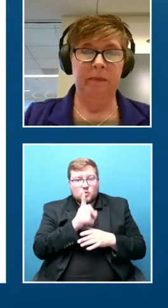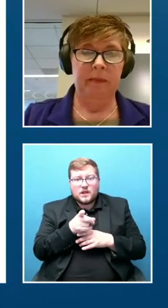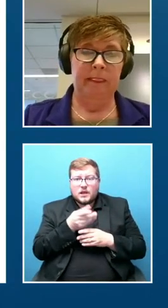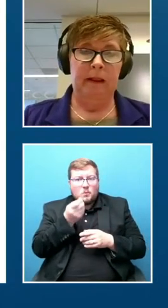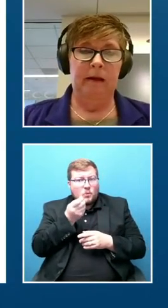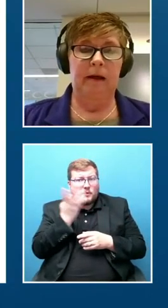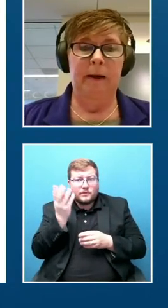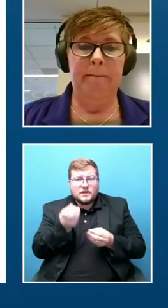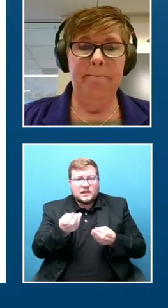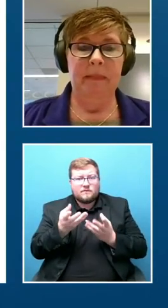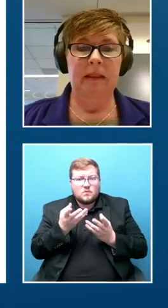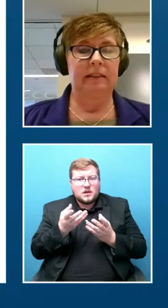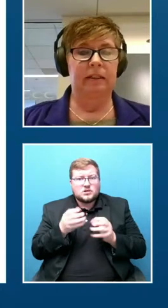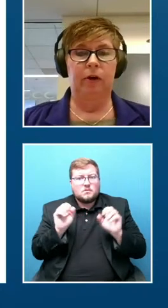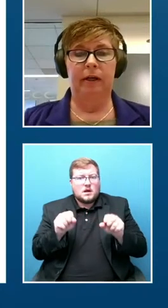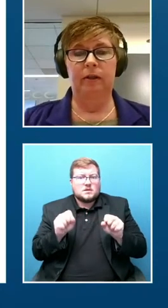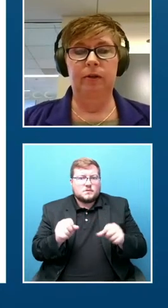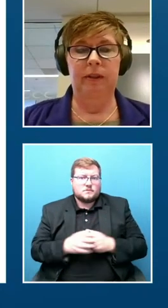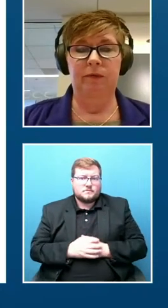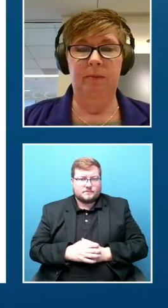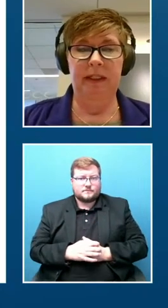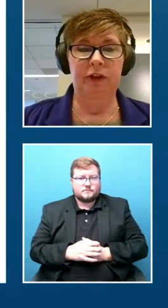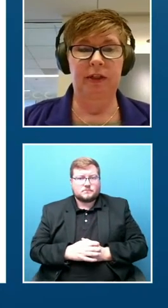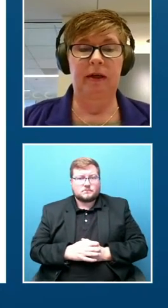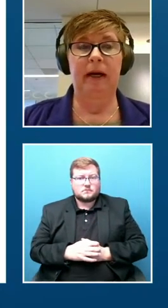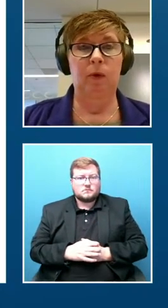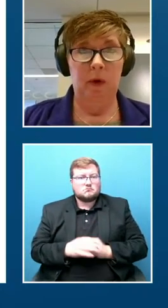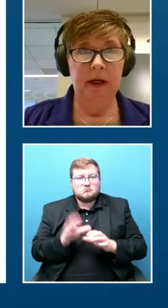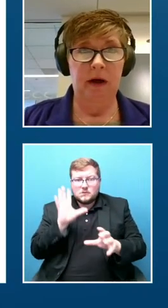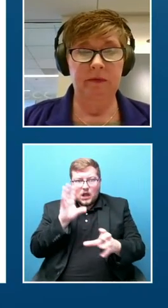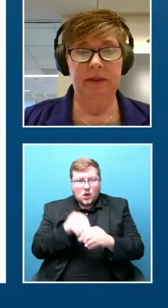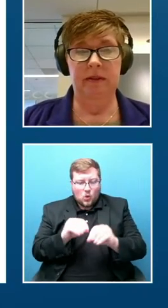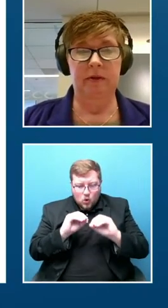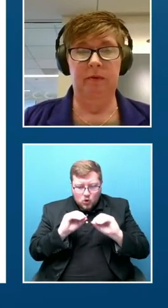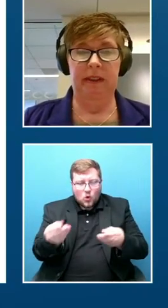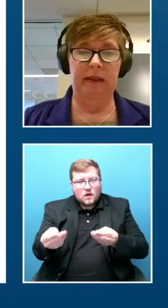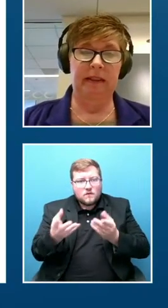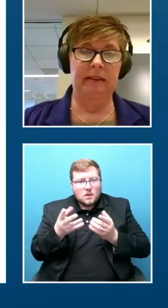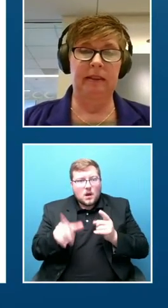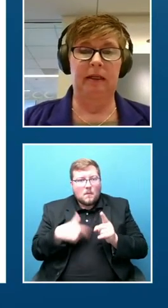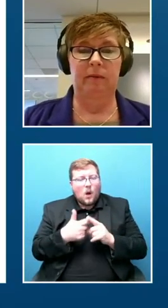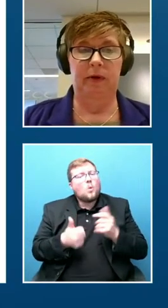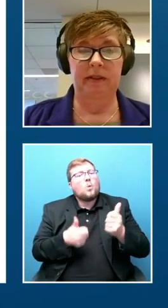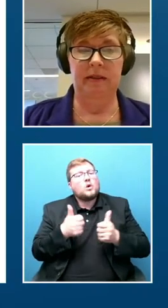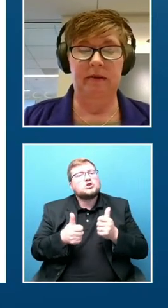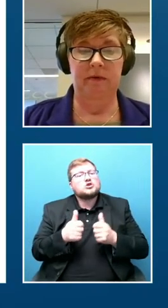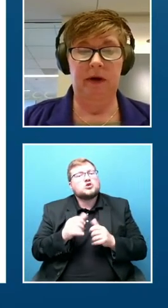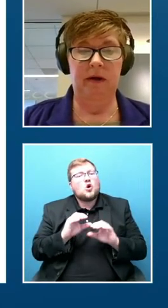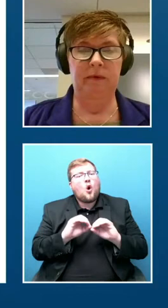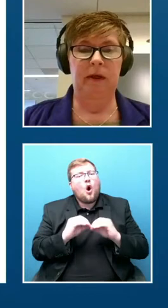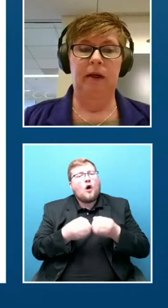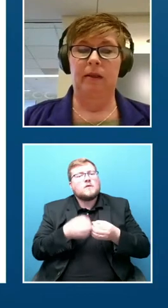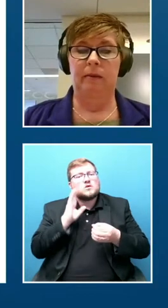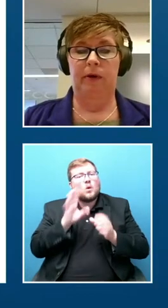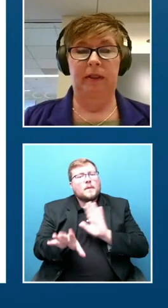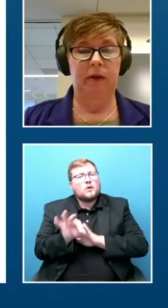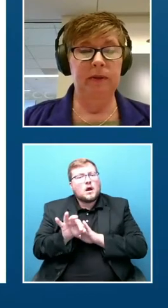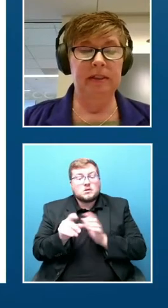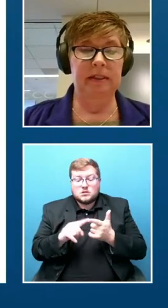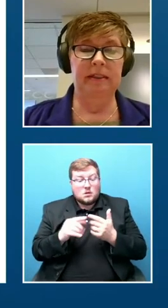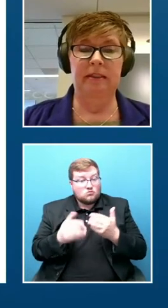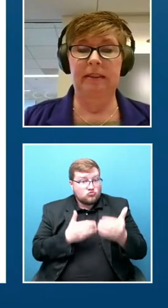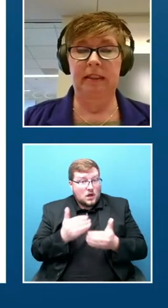possible. It did not include information about what offices would be elected and the process involved. The